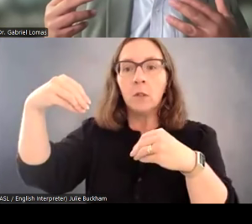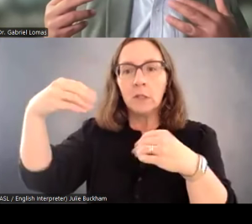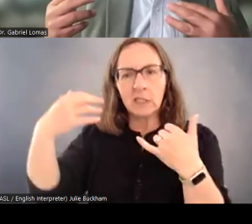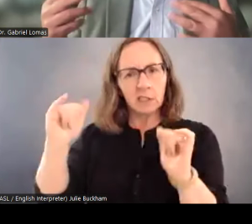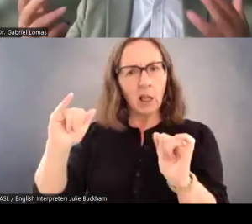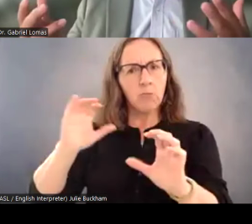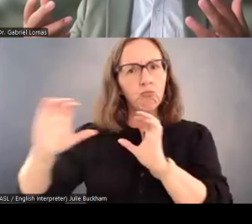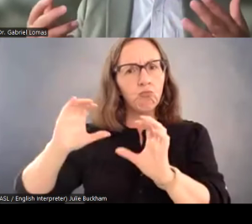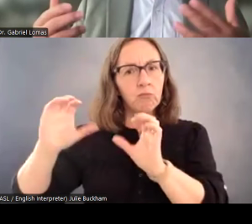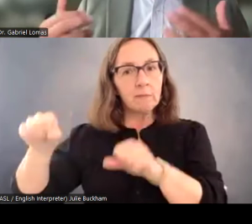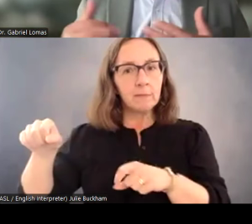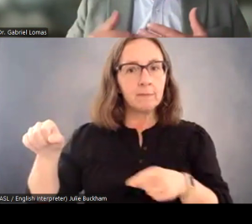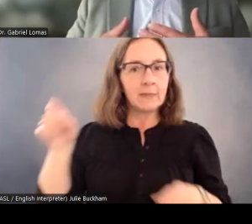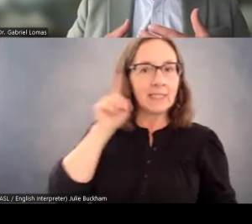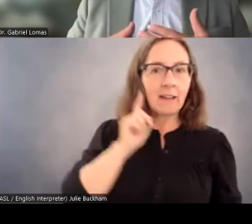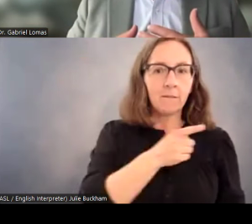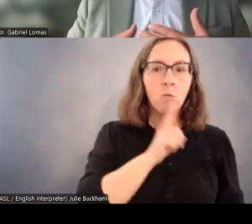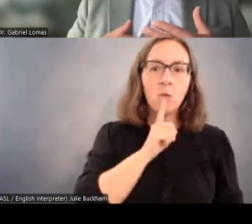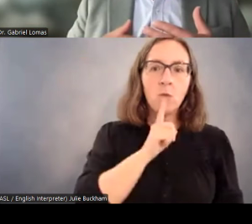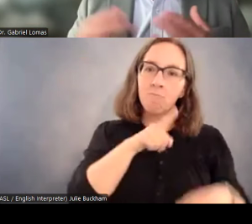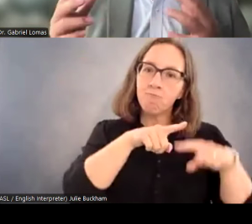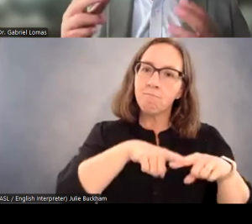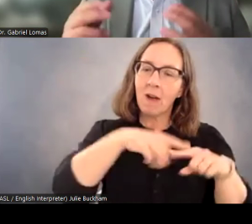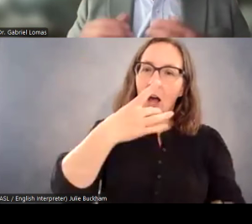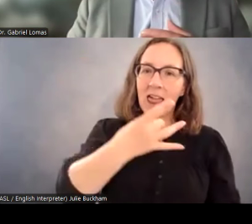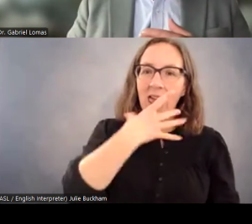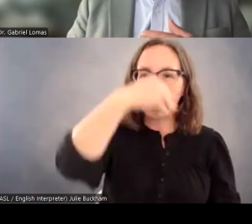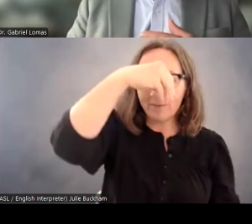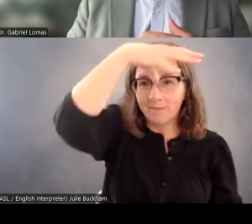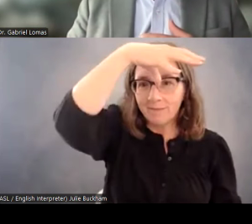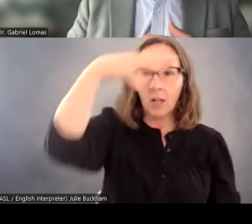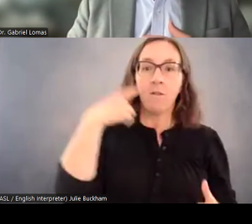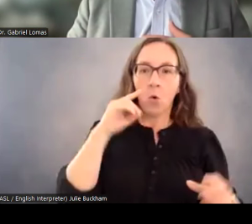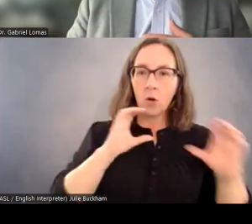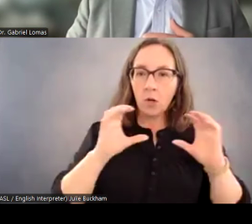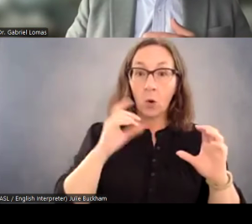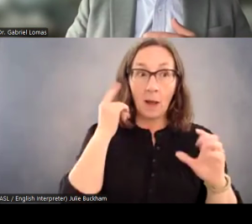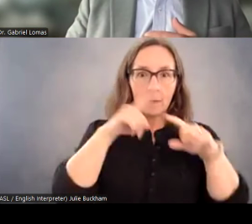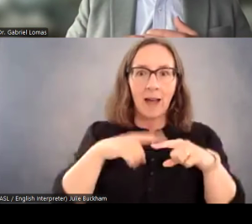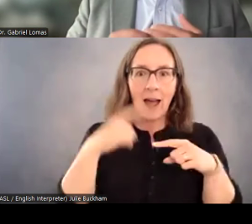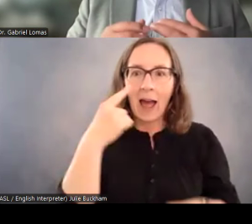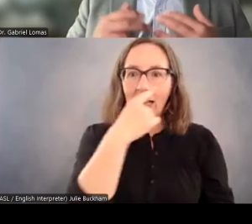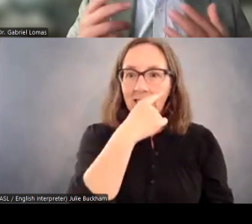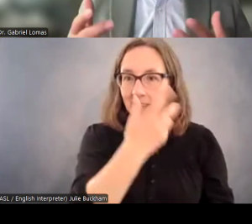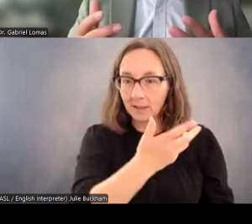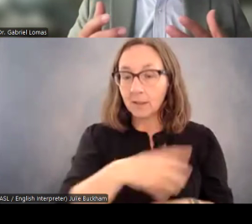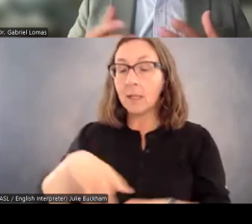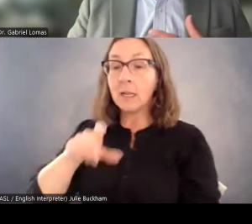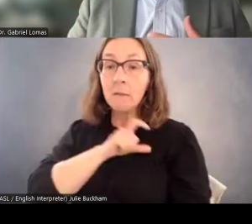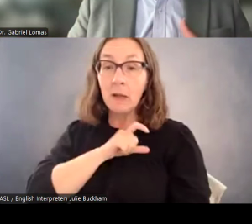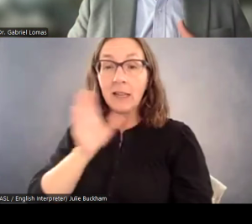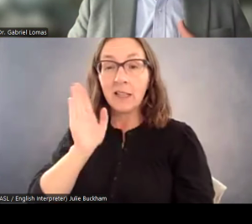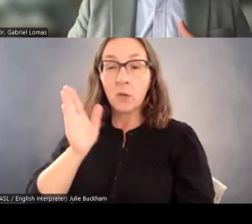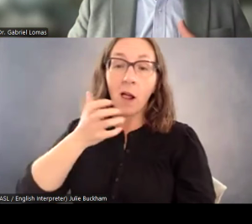communicate. Deaf people really need the light to be able to communicate, using their eyes. Police will call out to